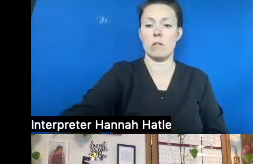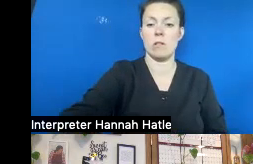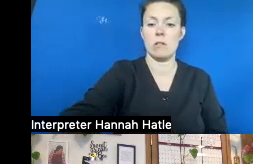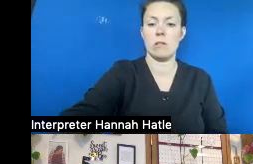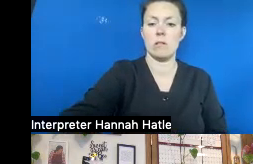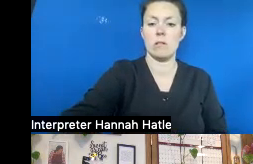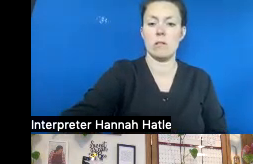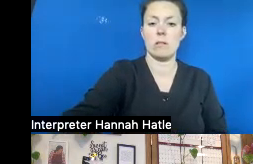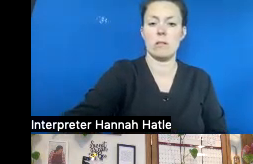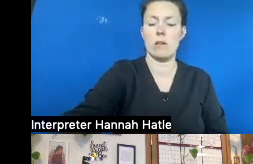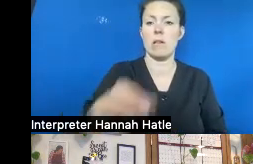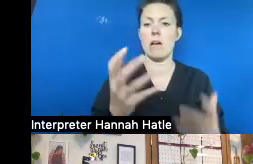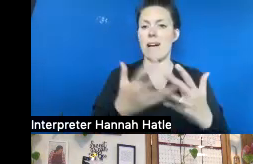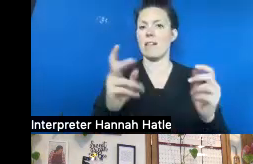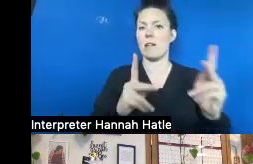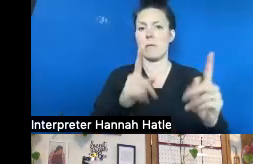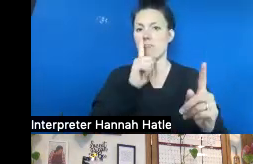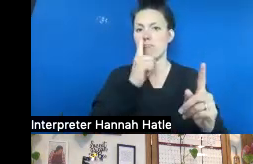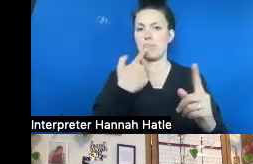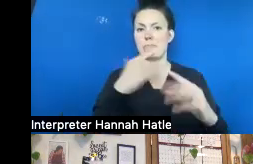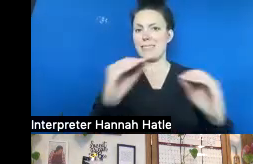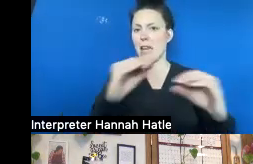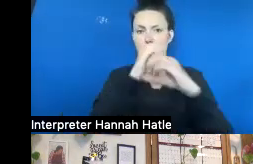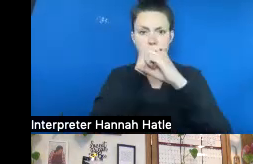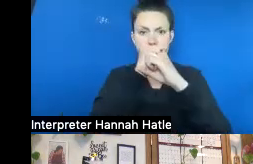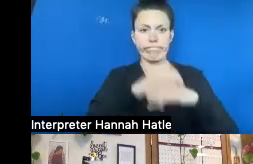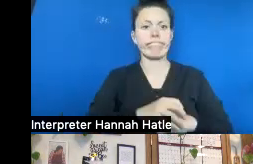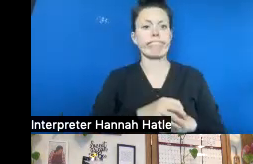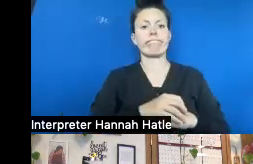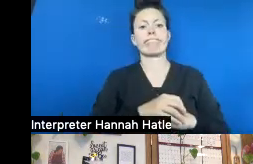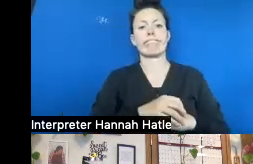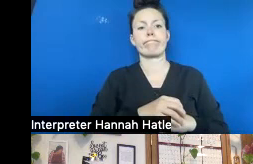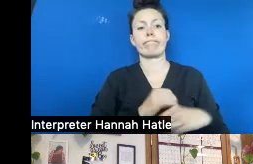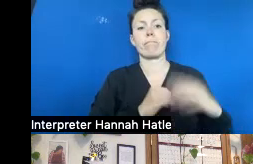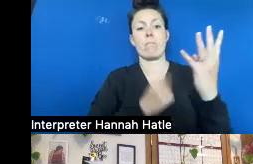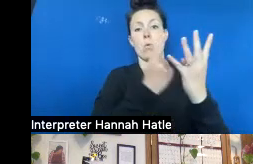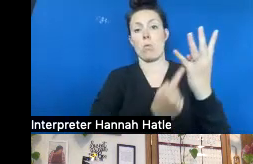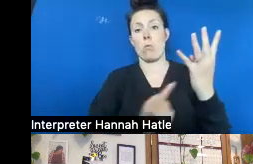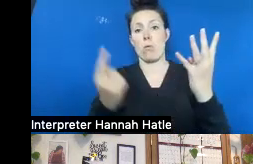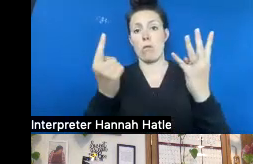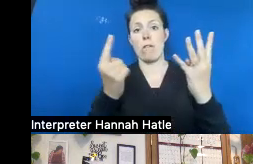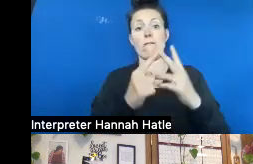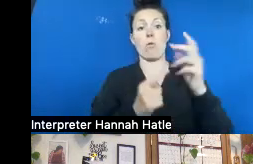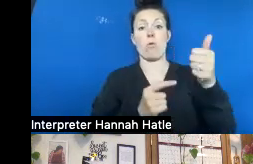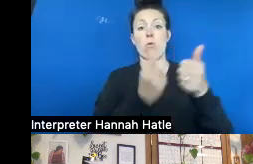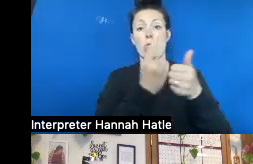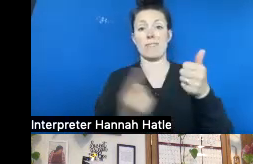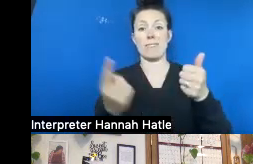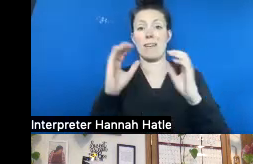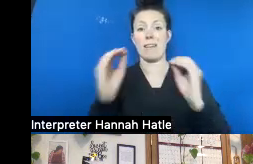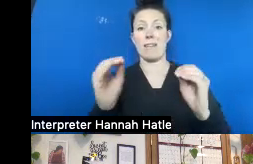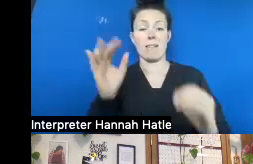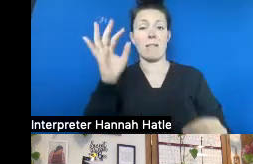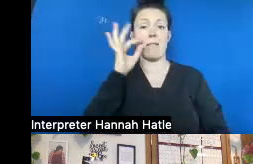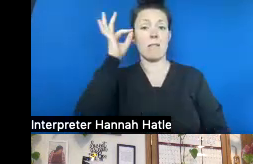tell anybody. 1 in 4 and 1 in 10 for non-natives. That's from the Center